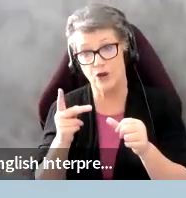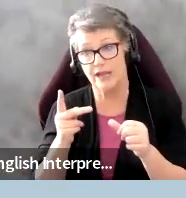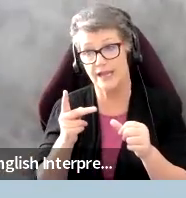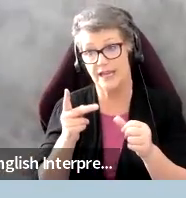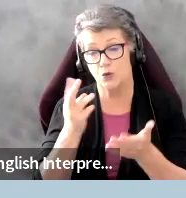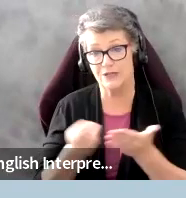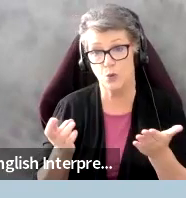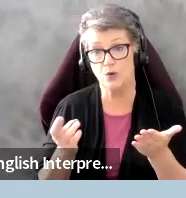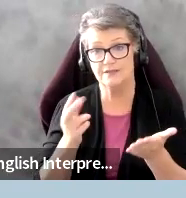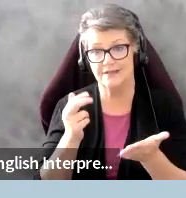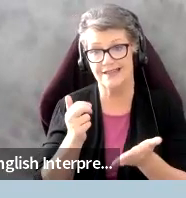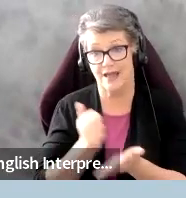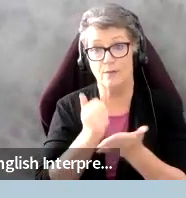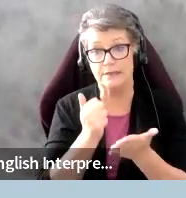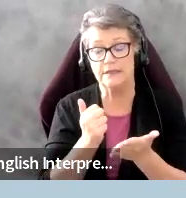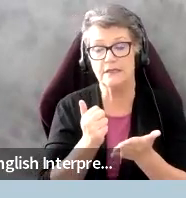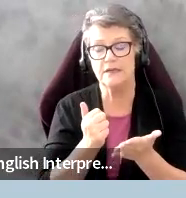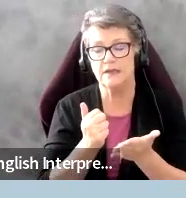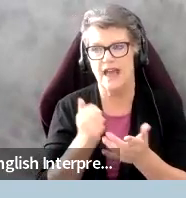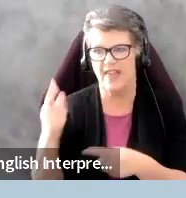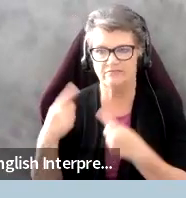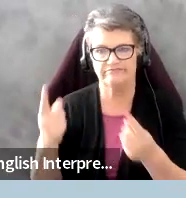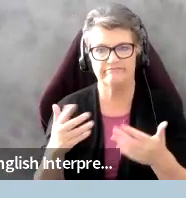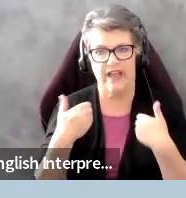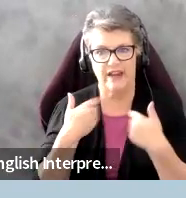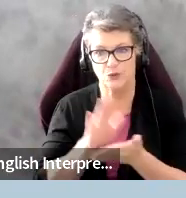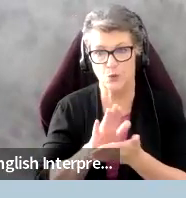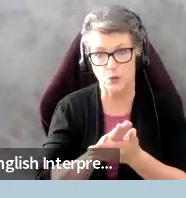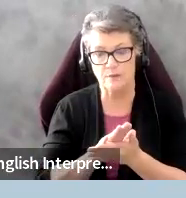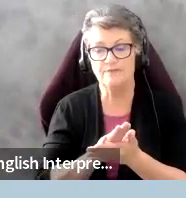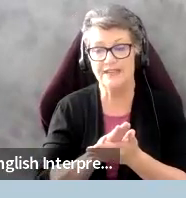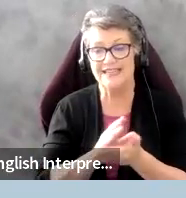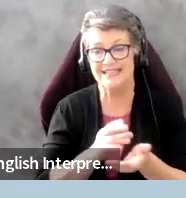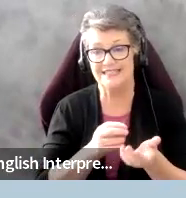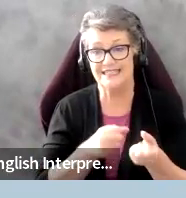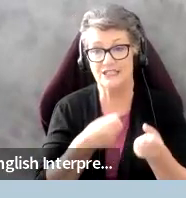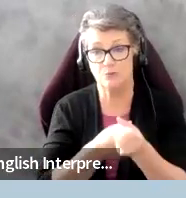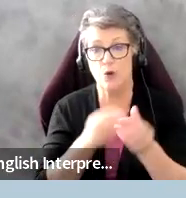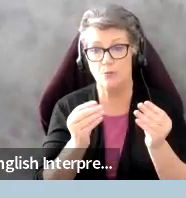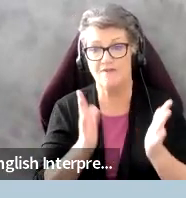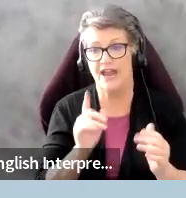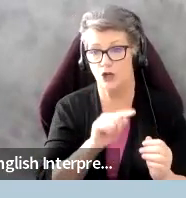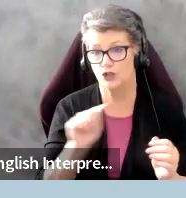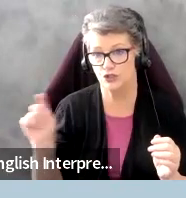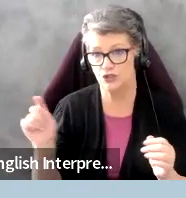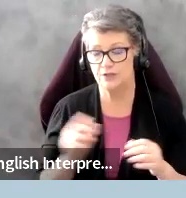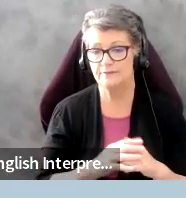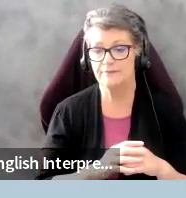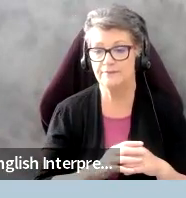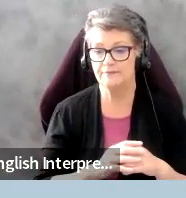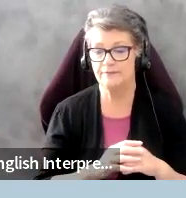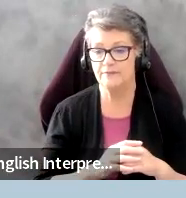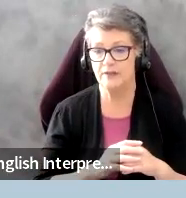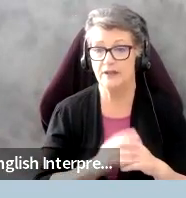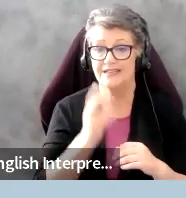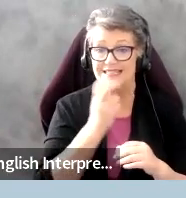that we've had throughout our school experience is the support providers, the